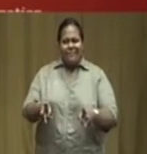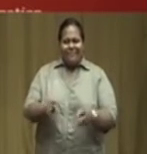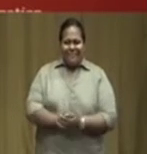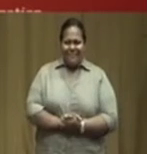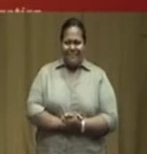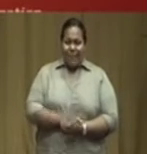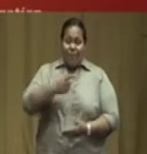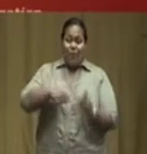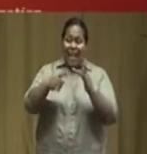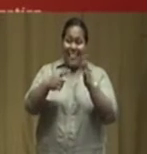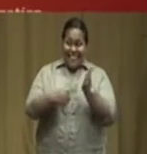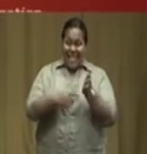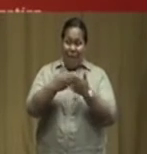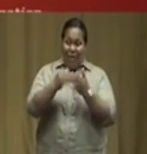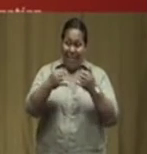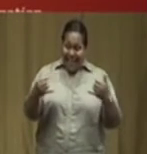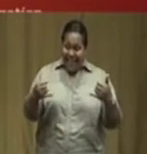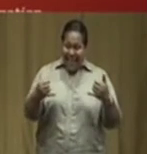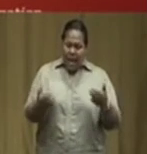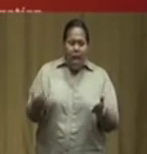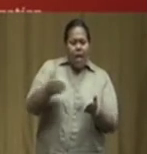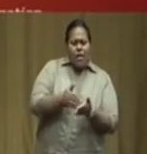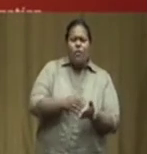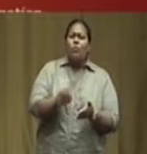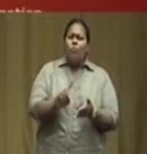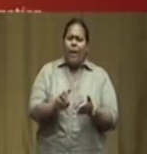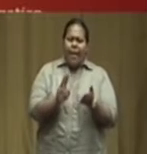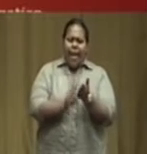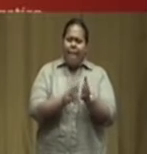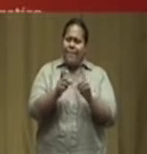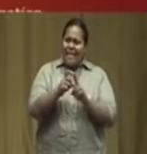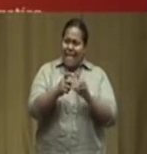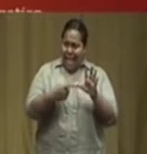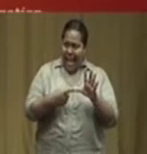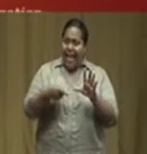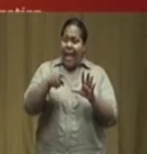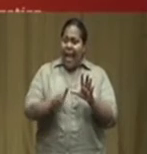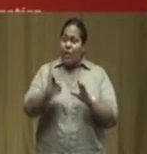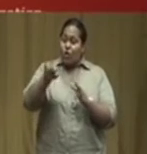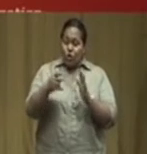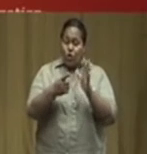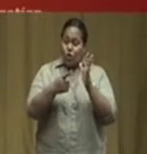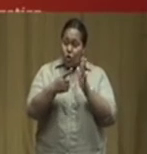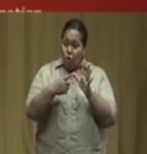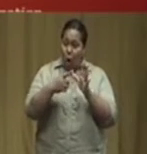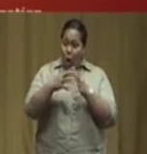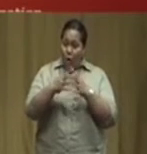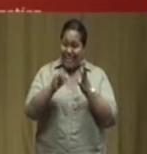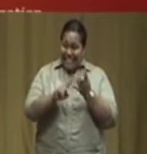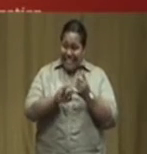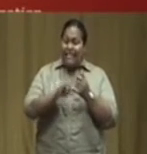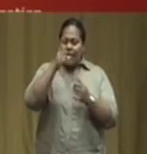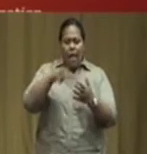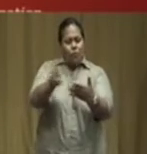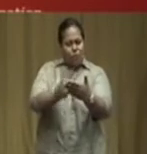In addition to that, the textbook, the NVDA and the JAWS are able to read it. The NVDA and the